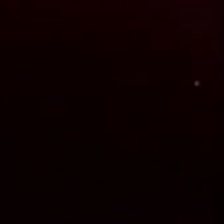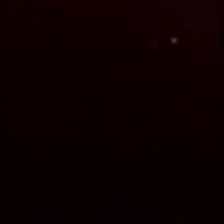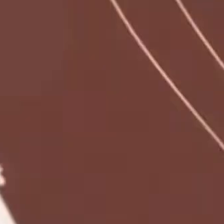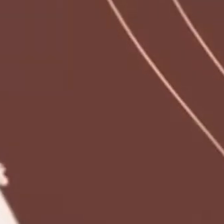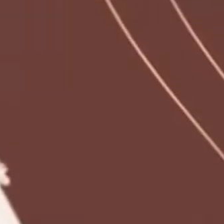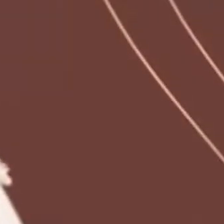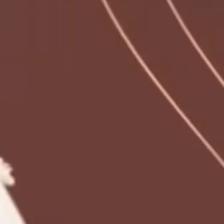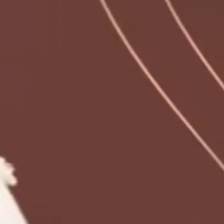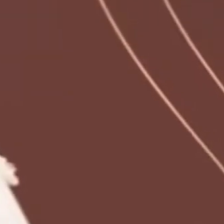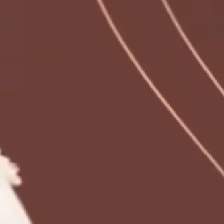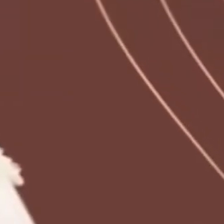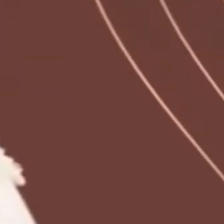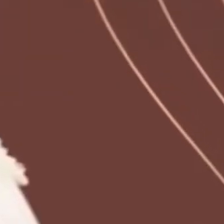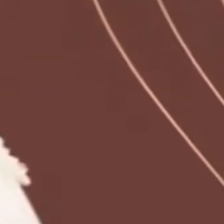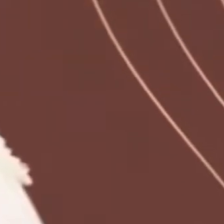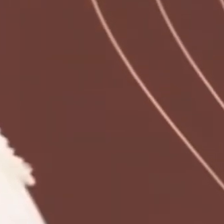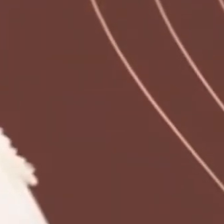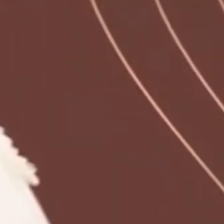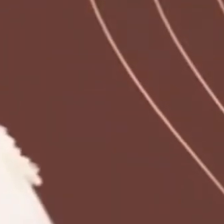Halita.